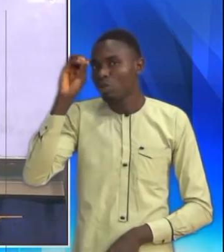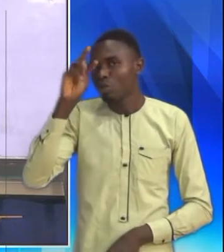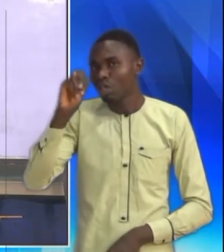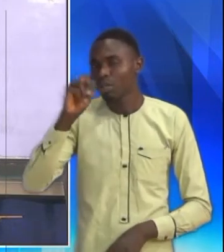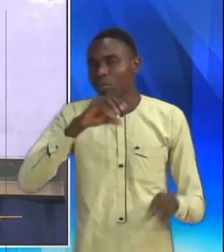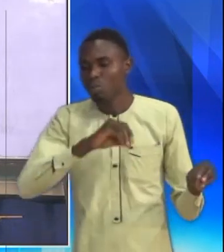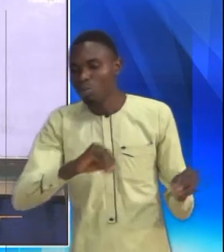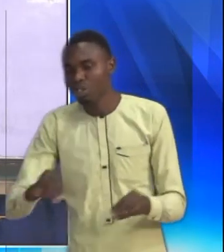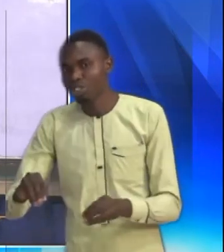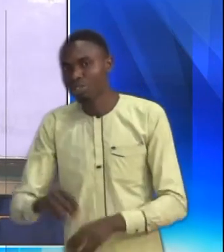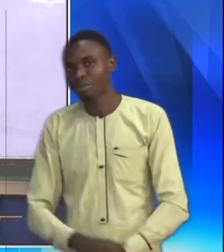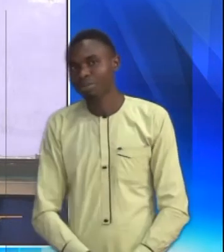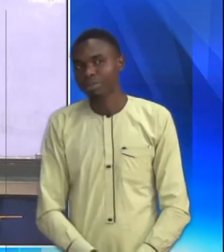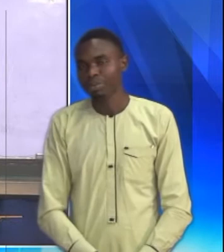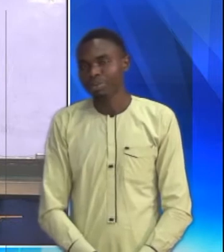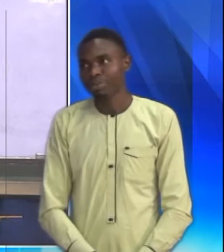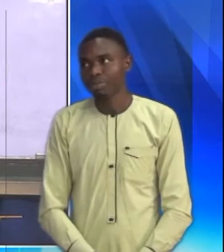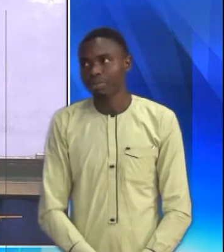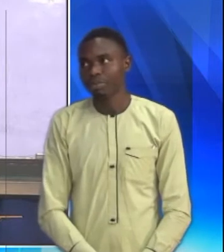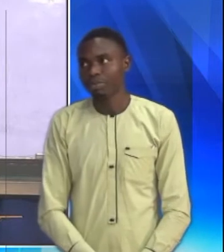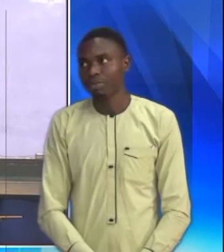topic is going to be motion.